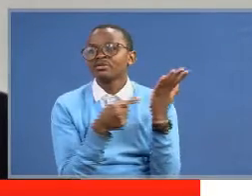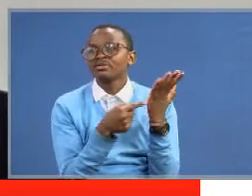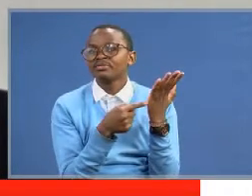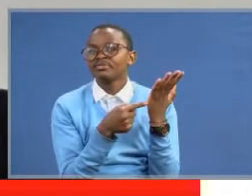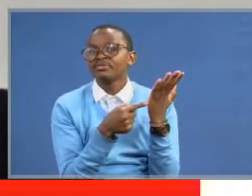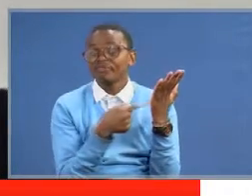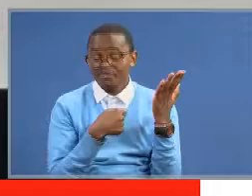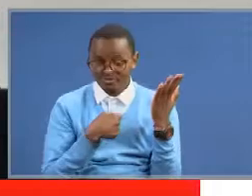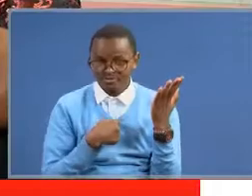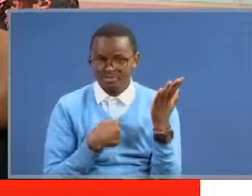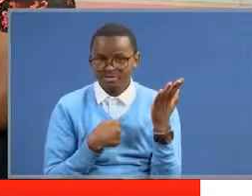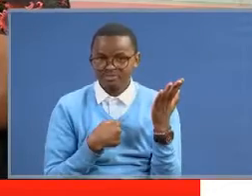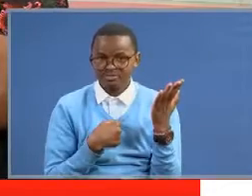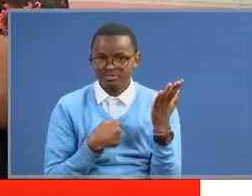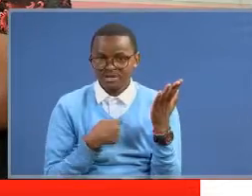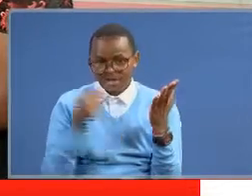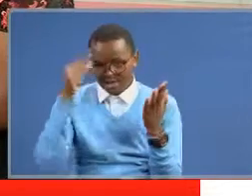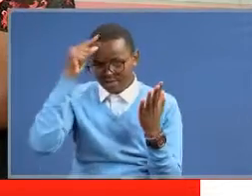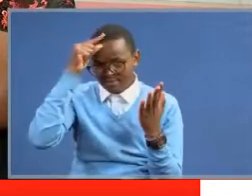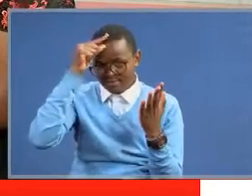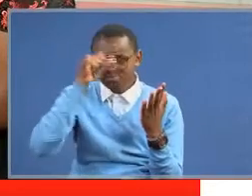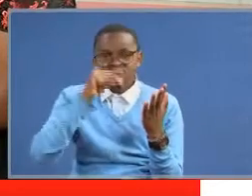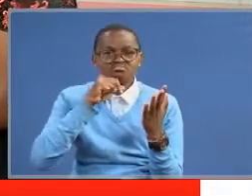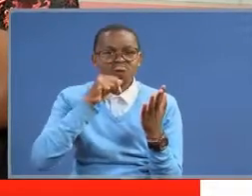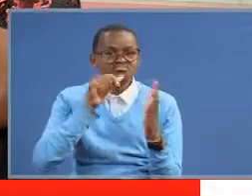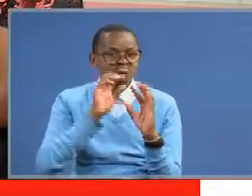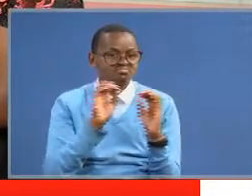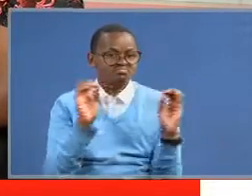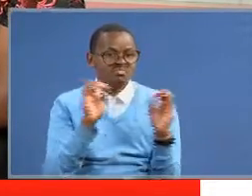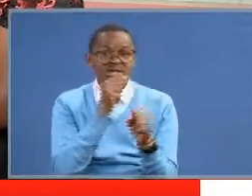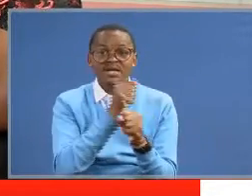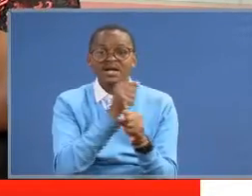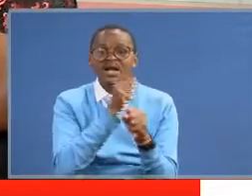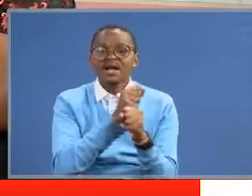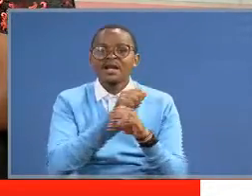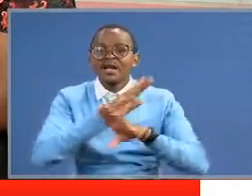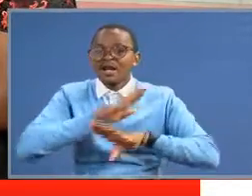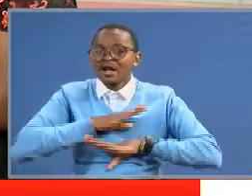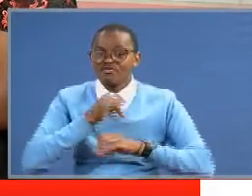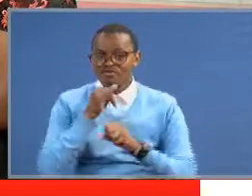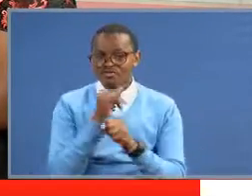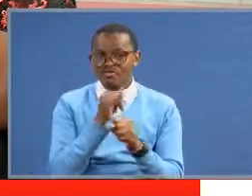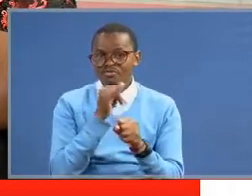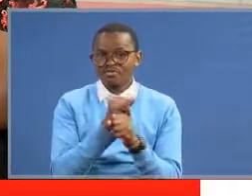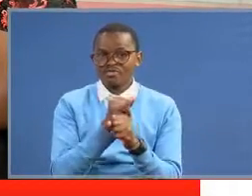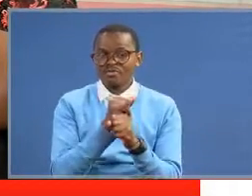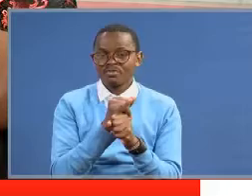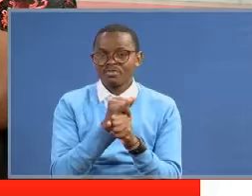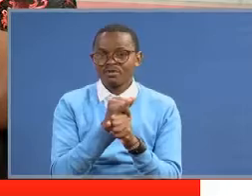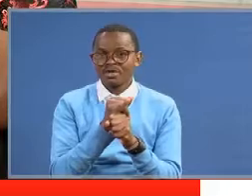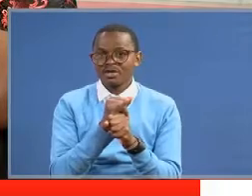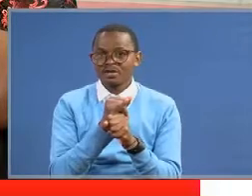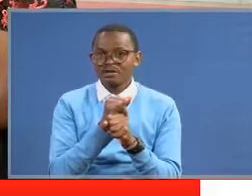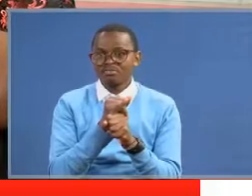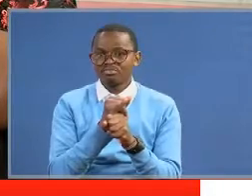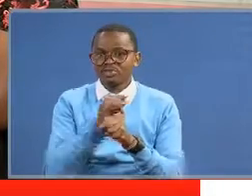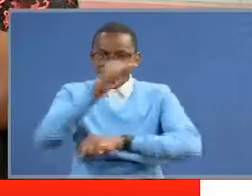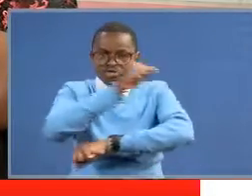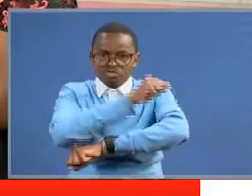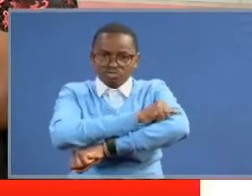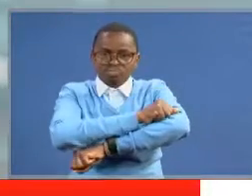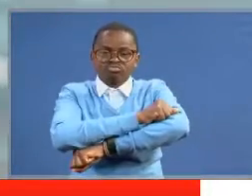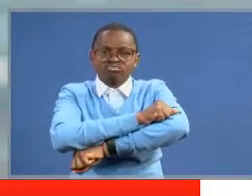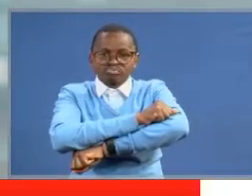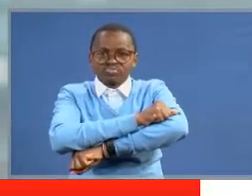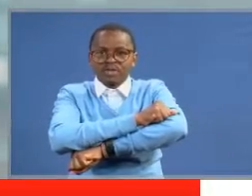Okay, like for me, I can say the government has not done a good job. For example, the Digi School that was introduced in primary, at